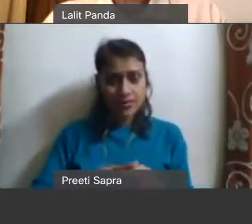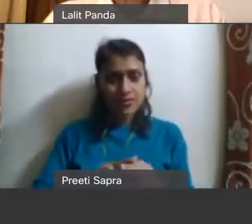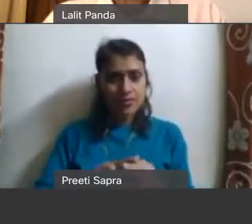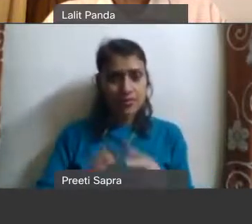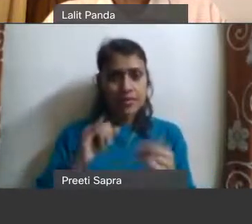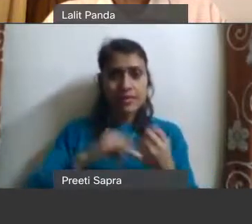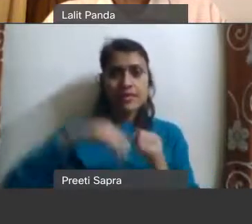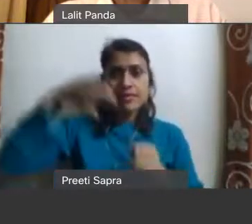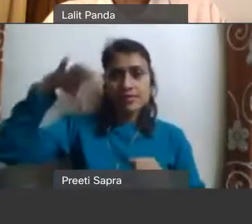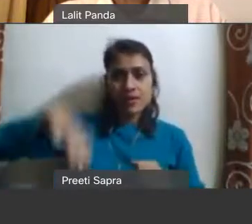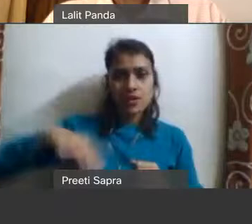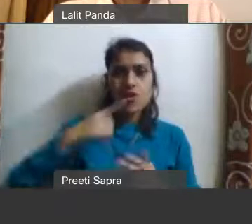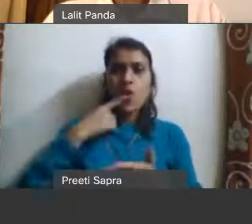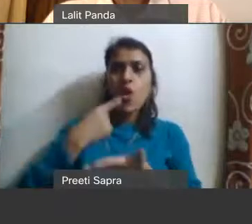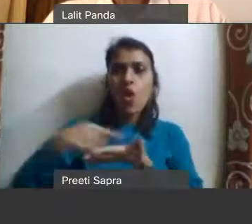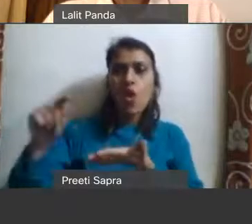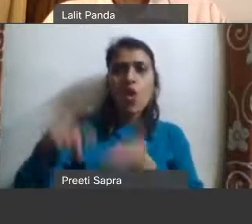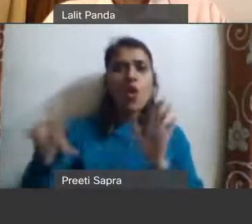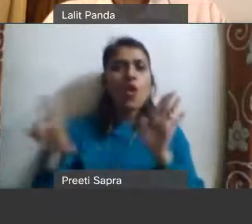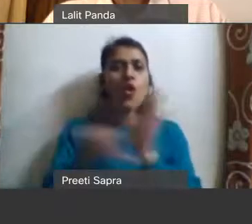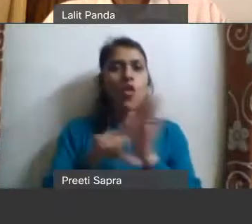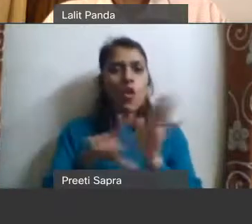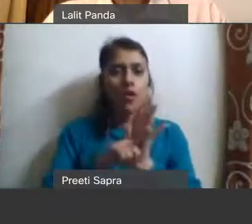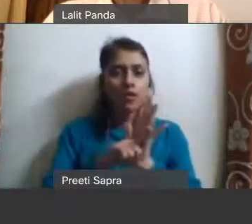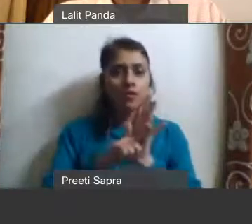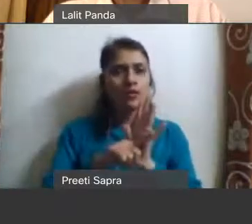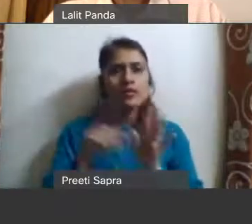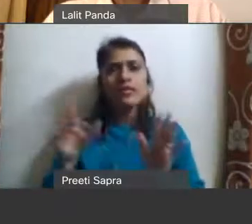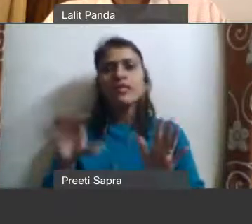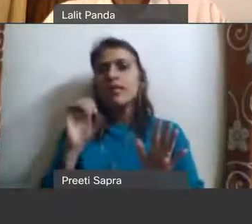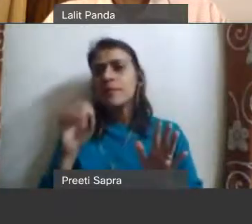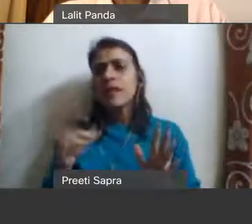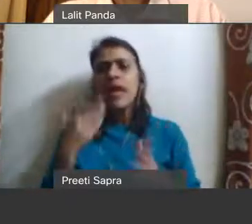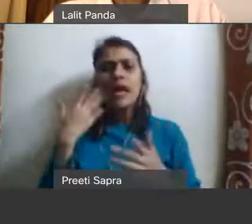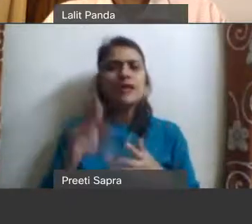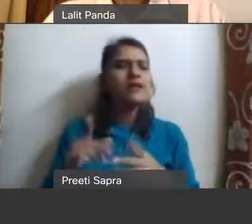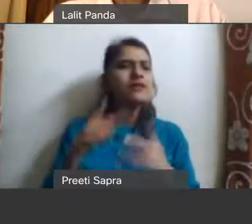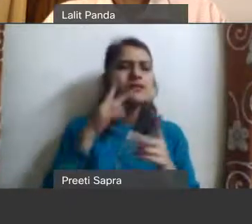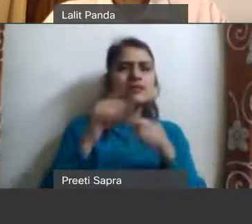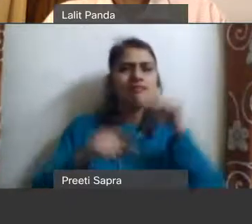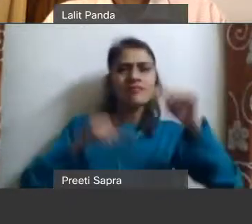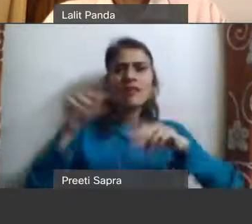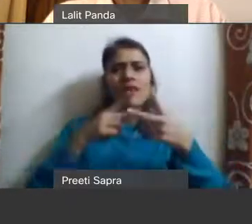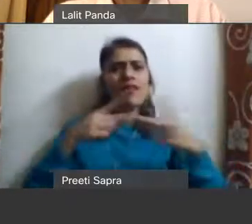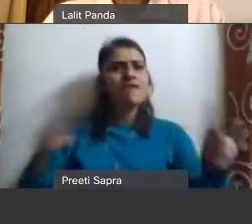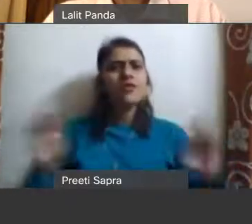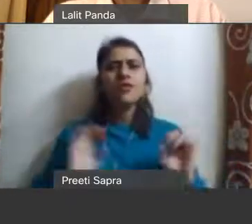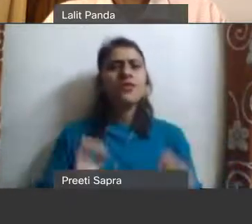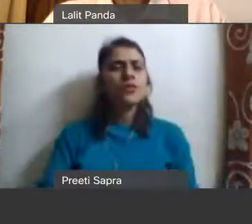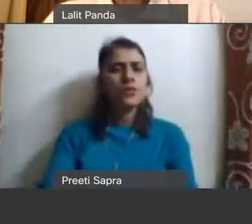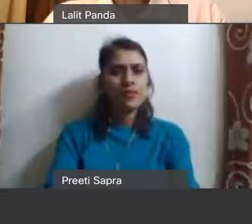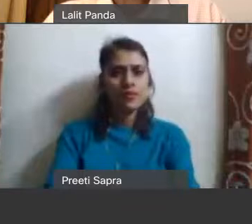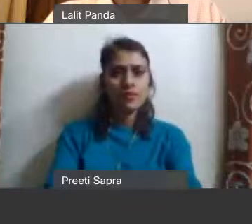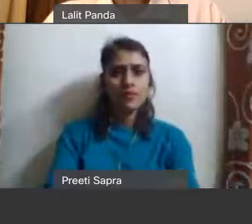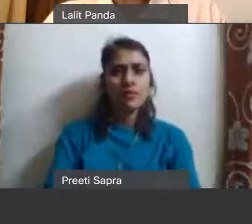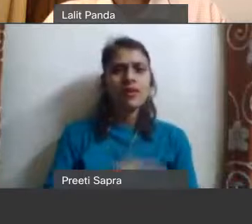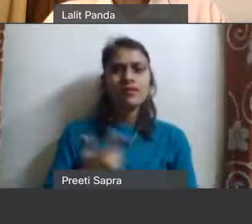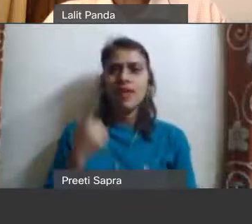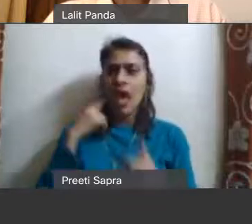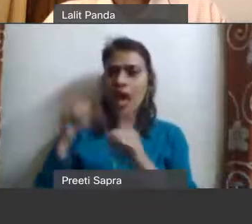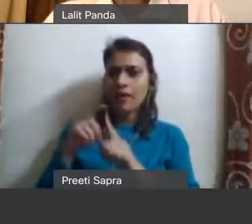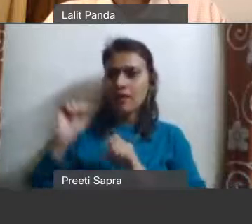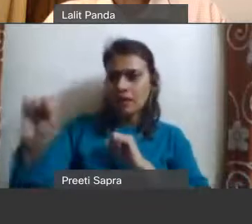state makes laws that are facially neutral, that do not explicitly make any distinctions based on identity, but because of